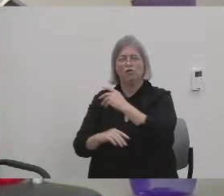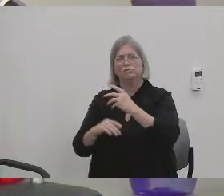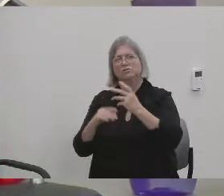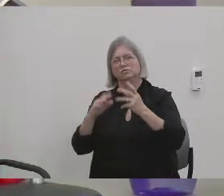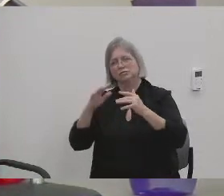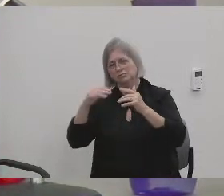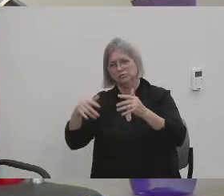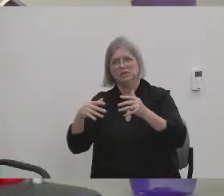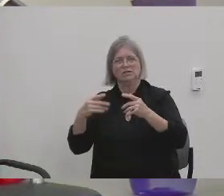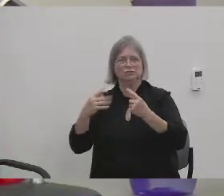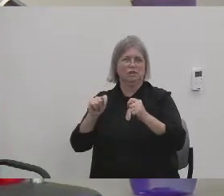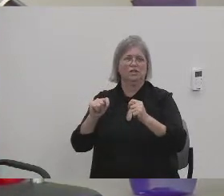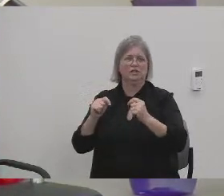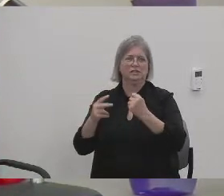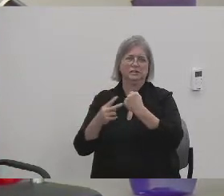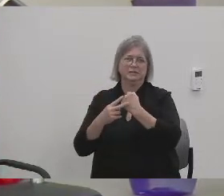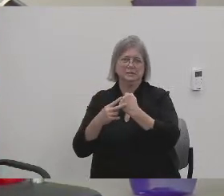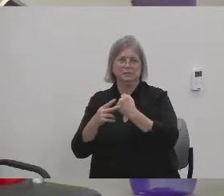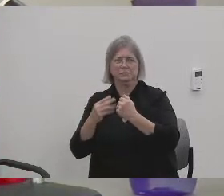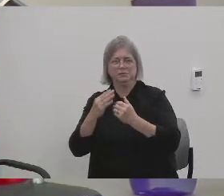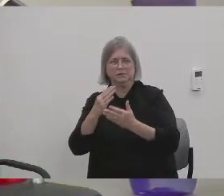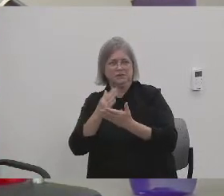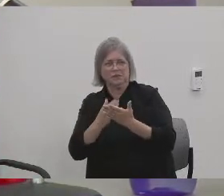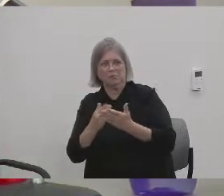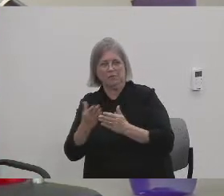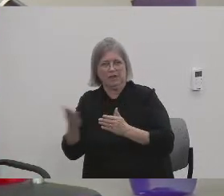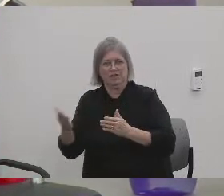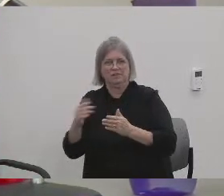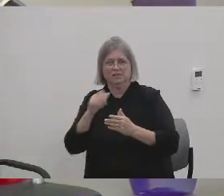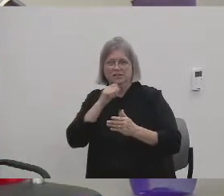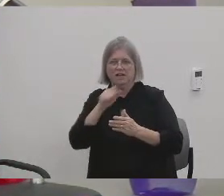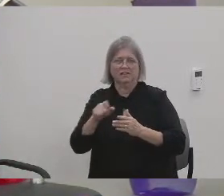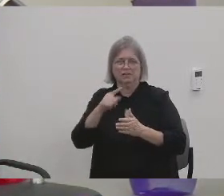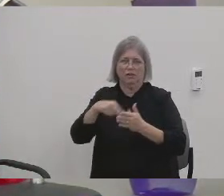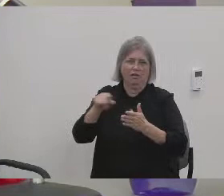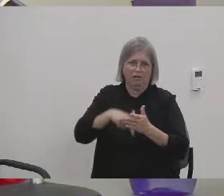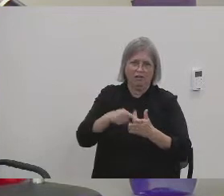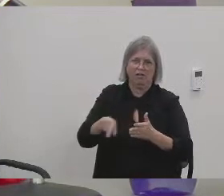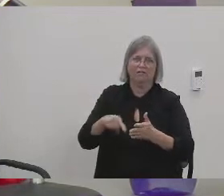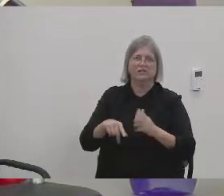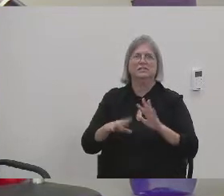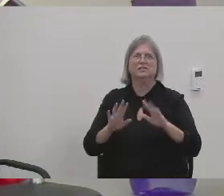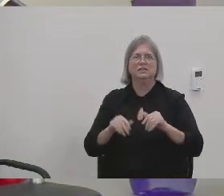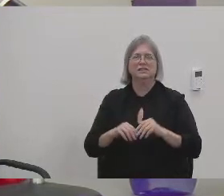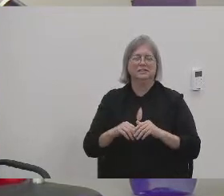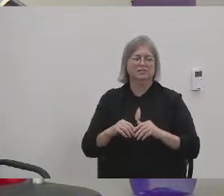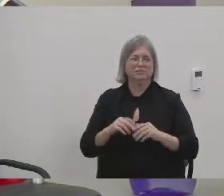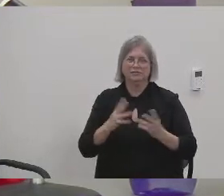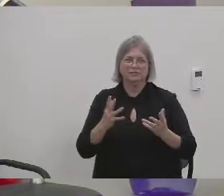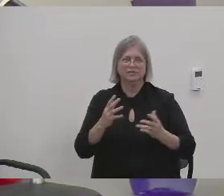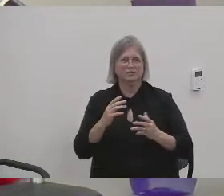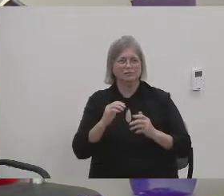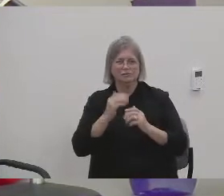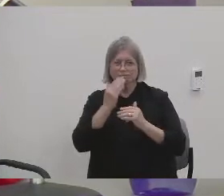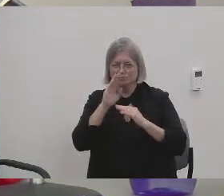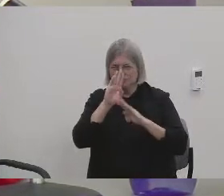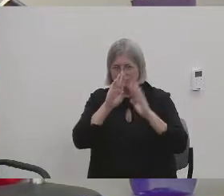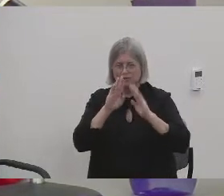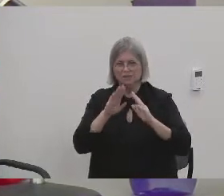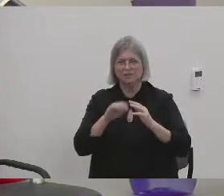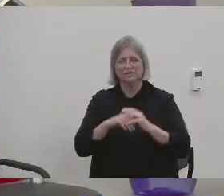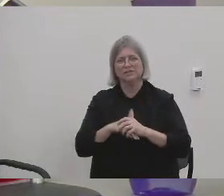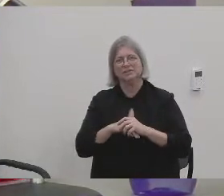those things and not have to scrap everything. So really appreciate the hard work from athletics and the arts departments for